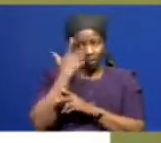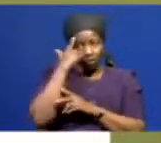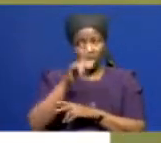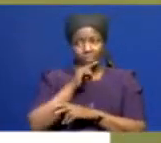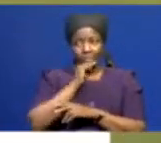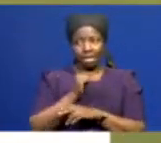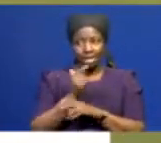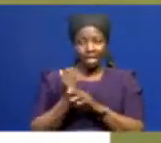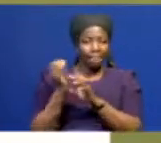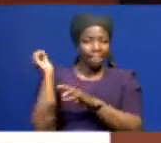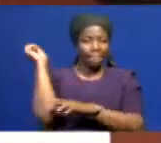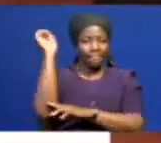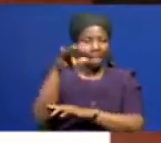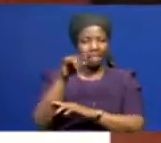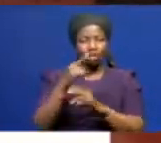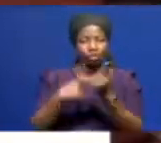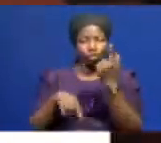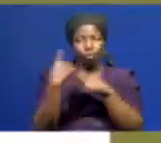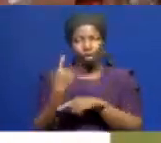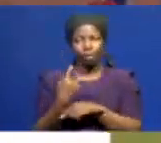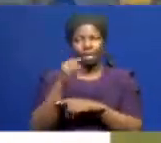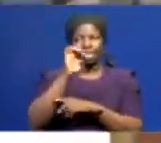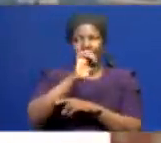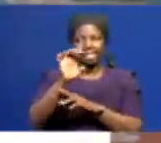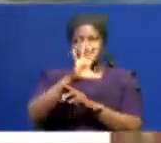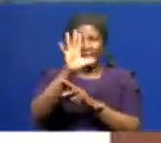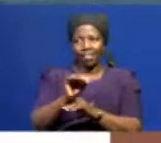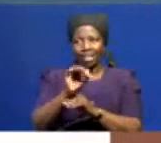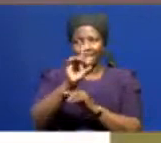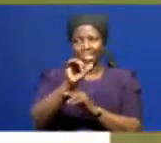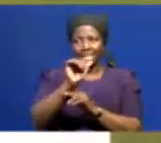won by South Africa's Daniel Tumiso.